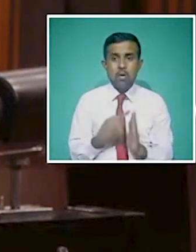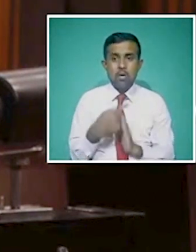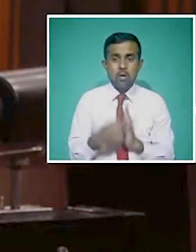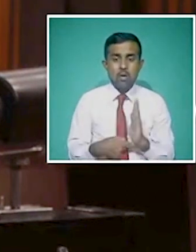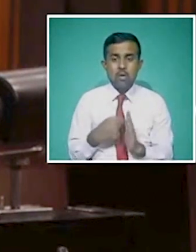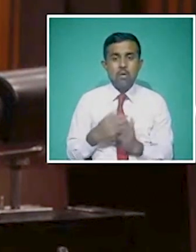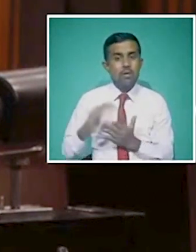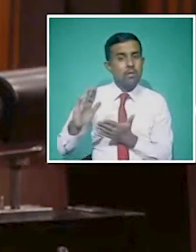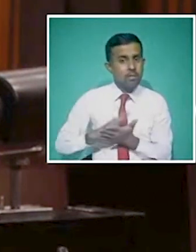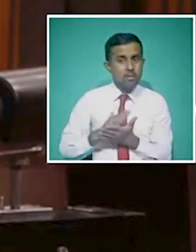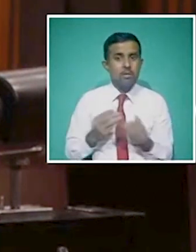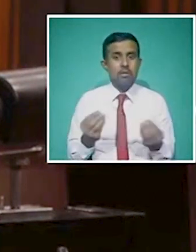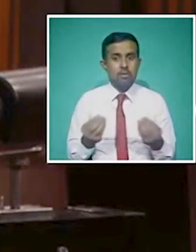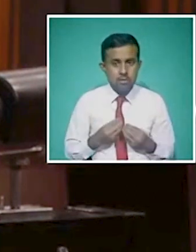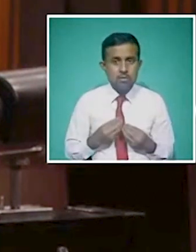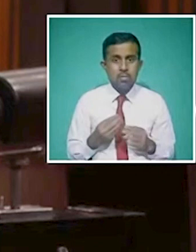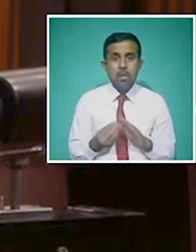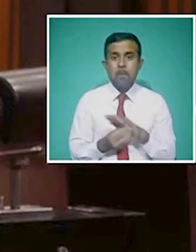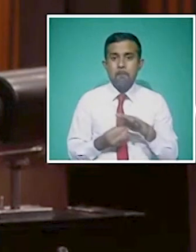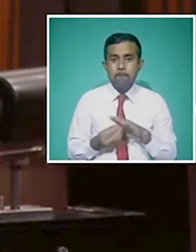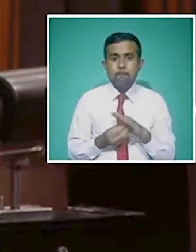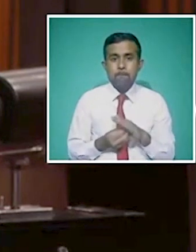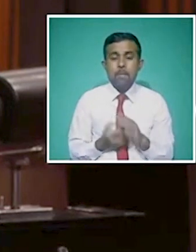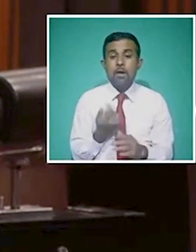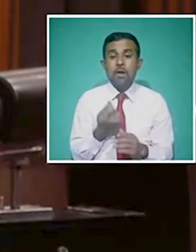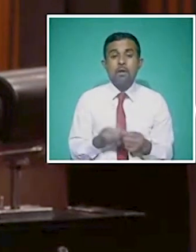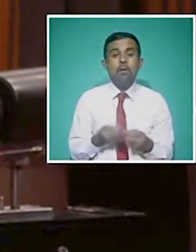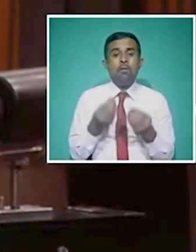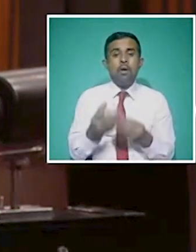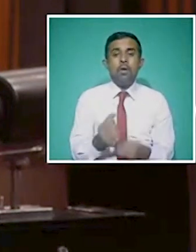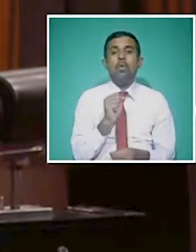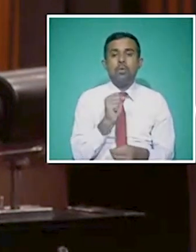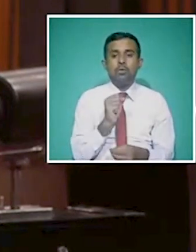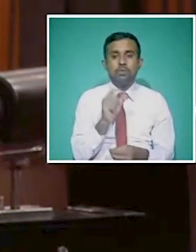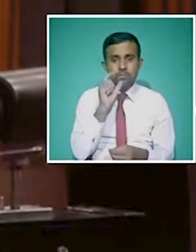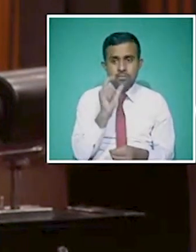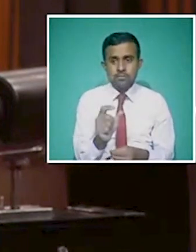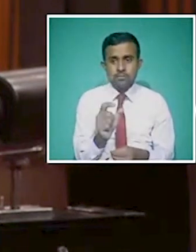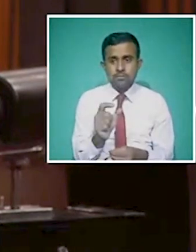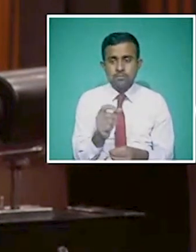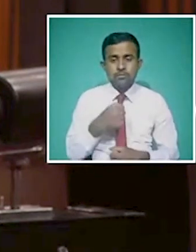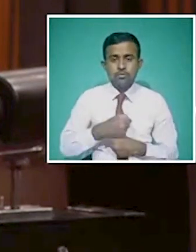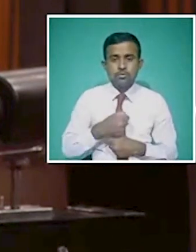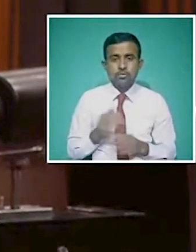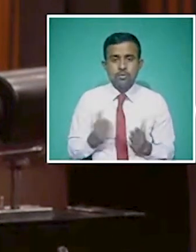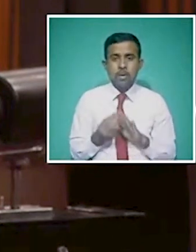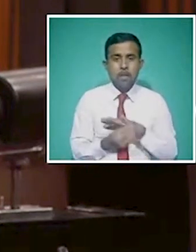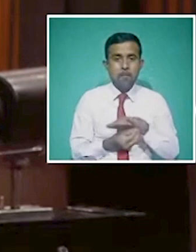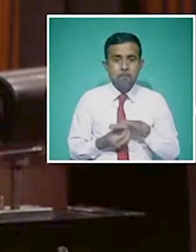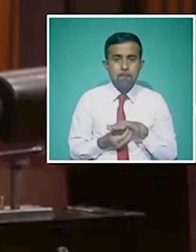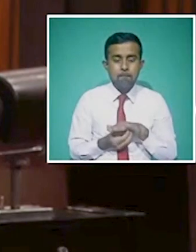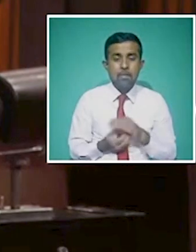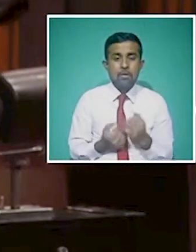is money allocated to the environment. They do not expect the government to cut down on expenditure related to the environment. I think there is a